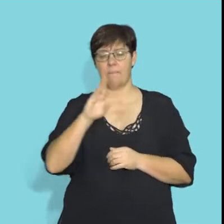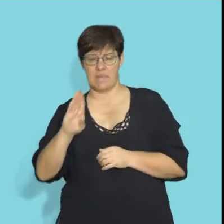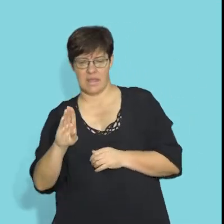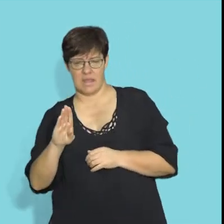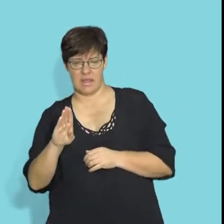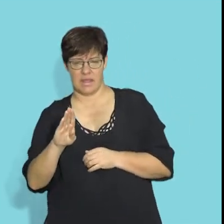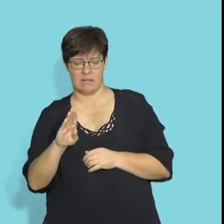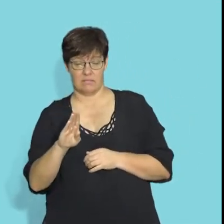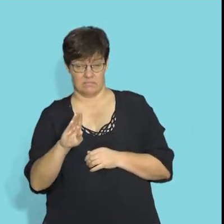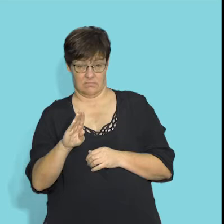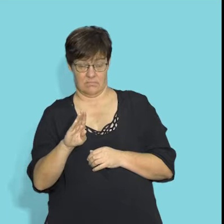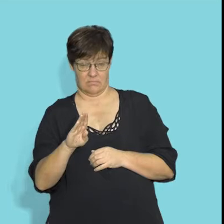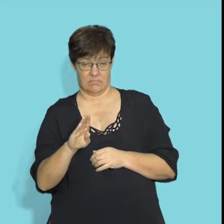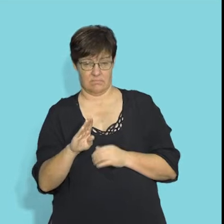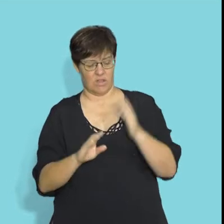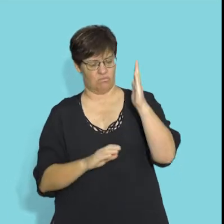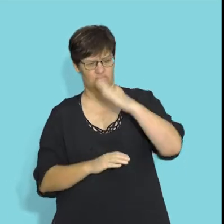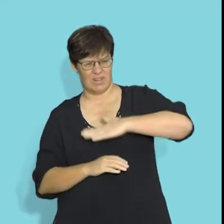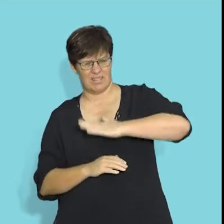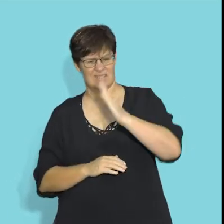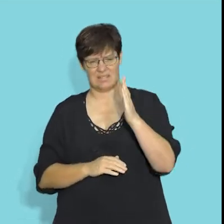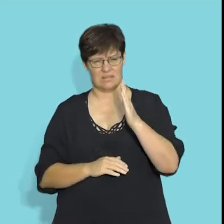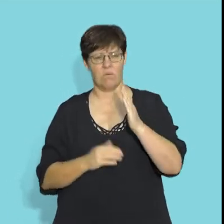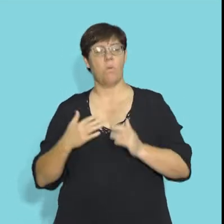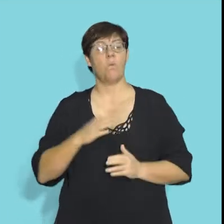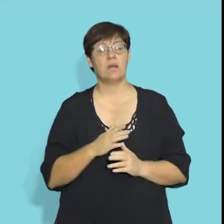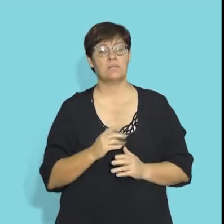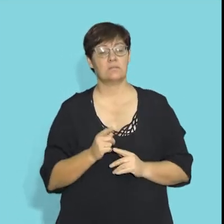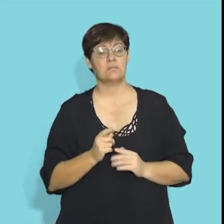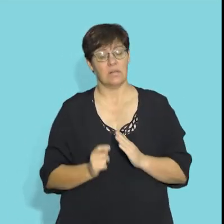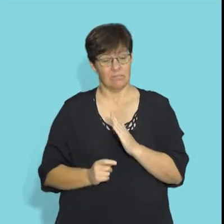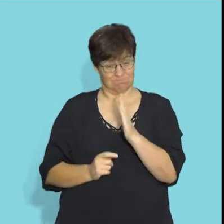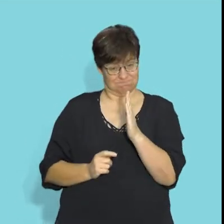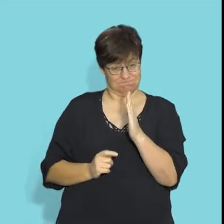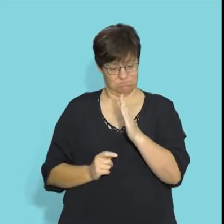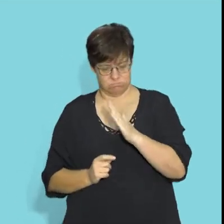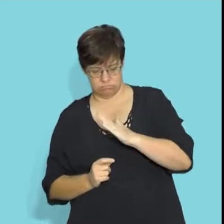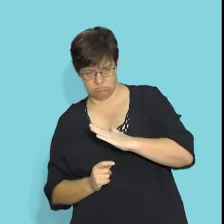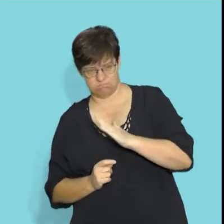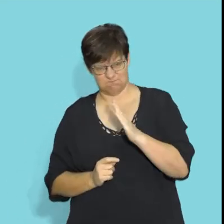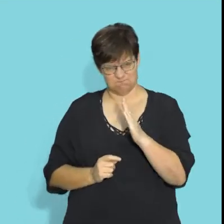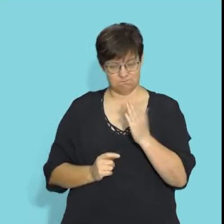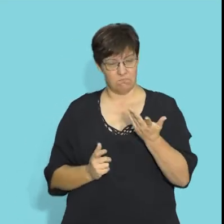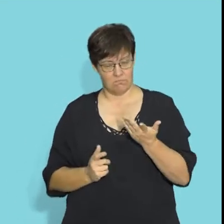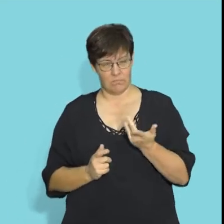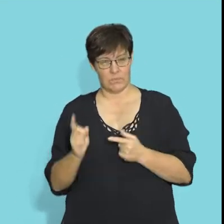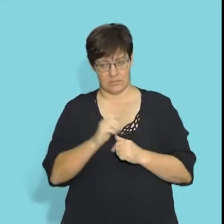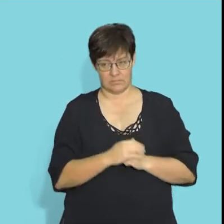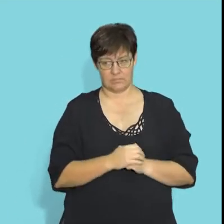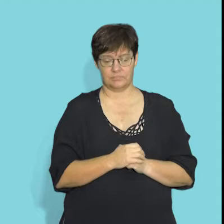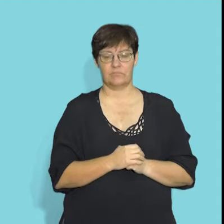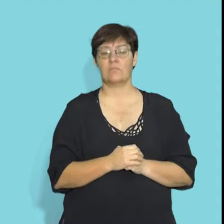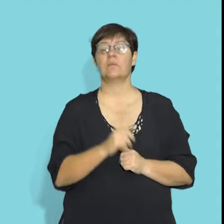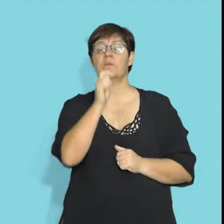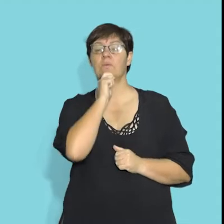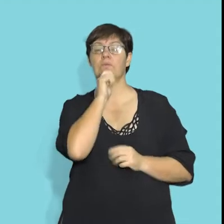B. And again, what is the gradient? They're just actually asking us, what is the steepness of this line? What we're going to be doing